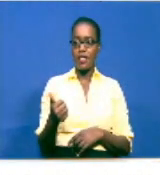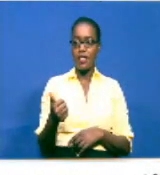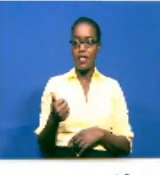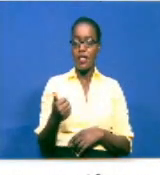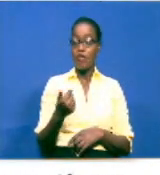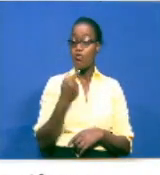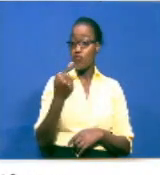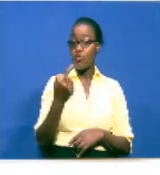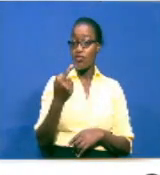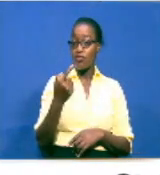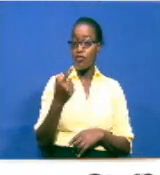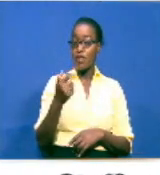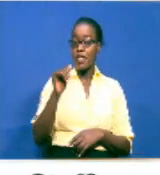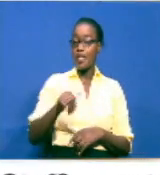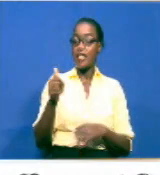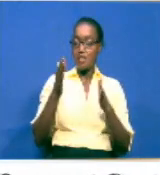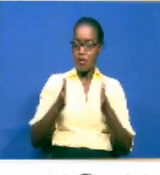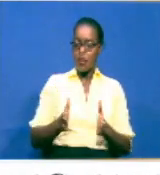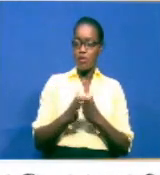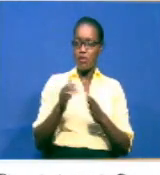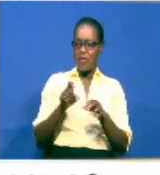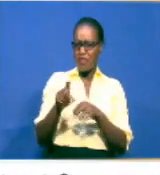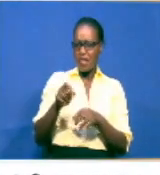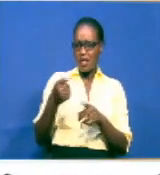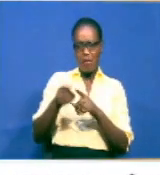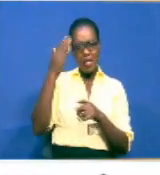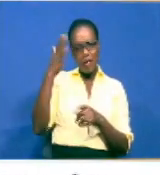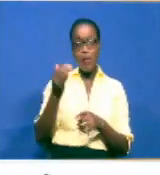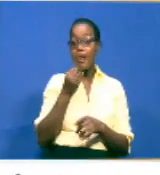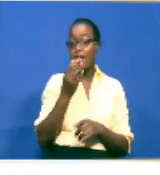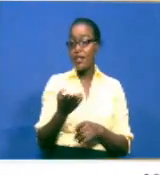who has the virus and doesn't even know is